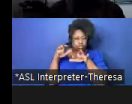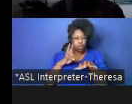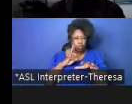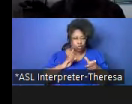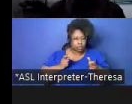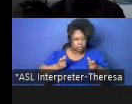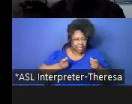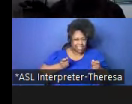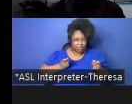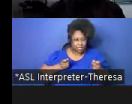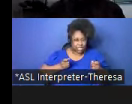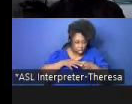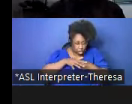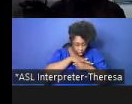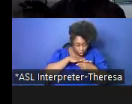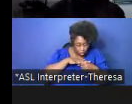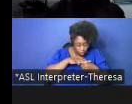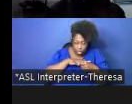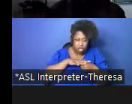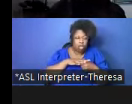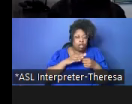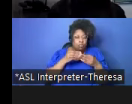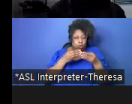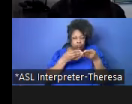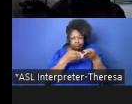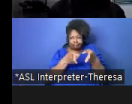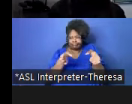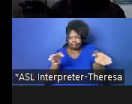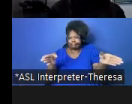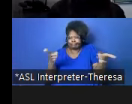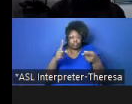and expanding that throughout the city.